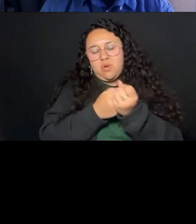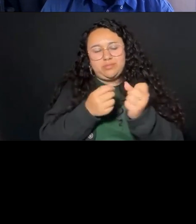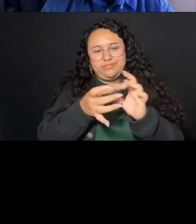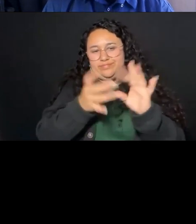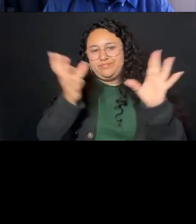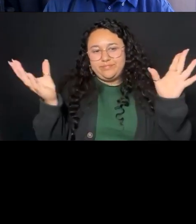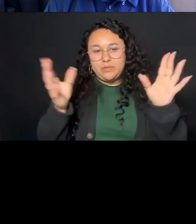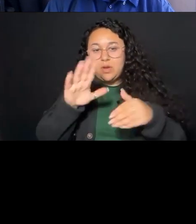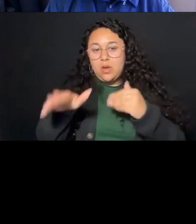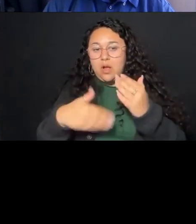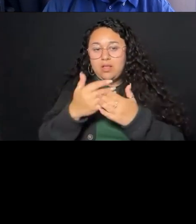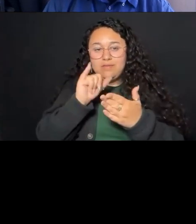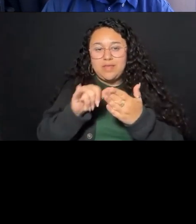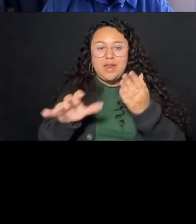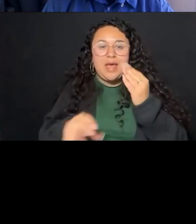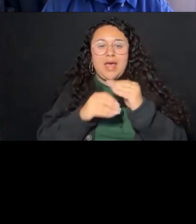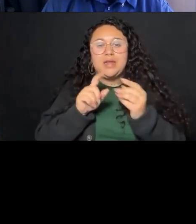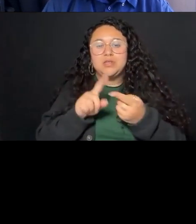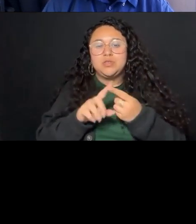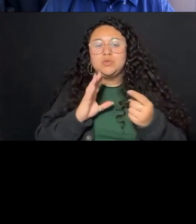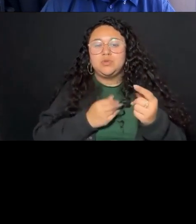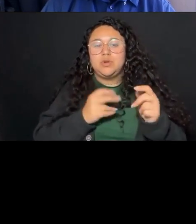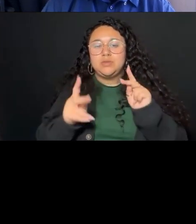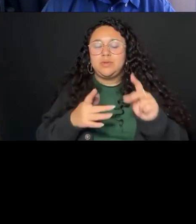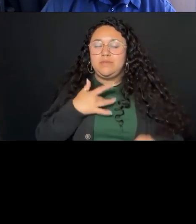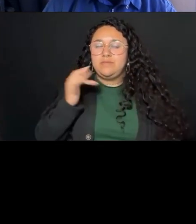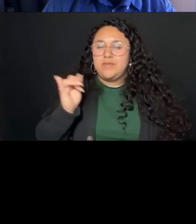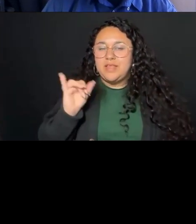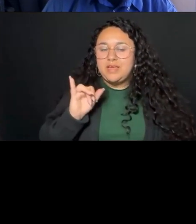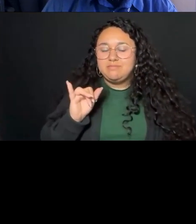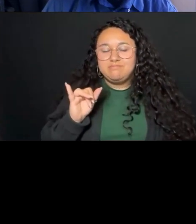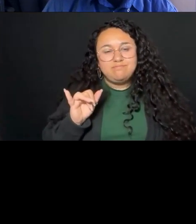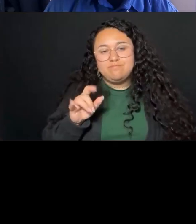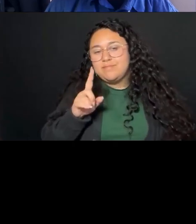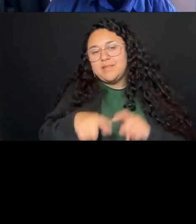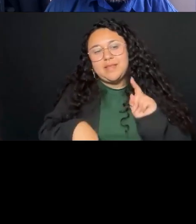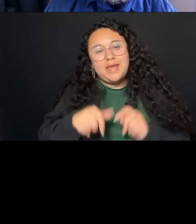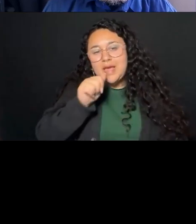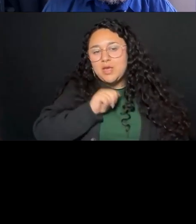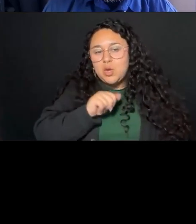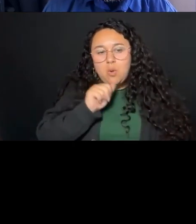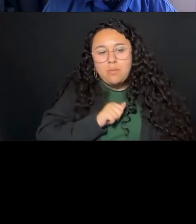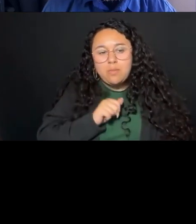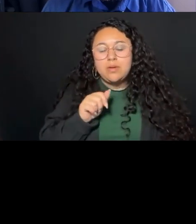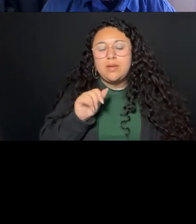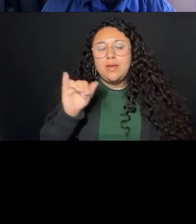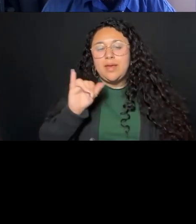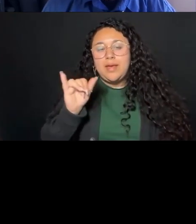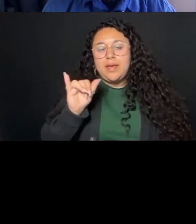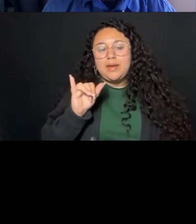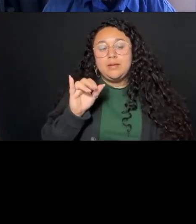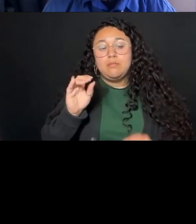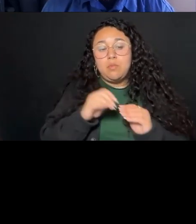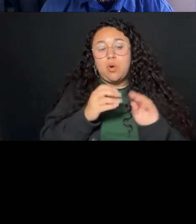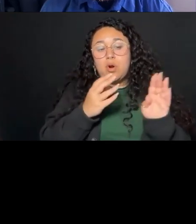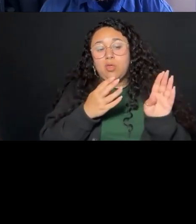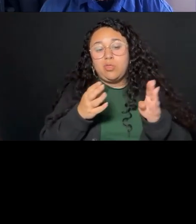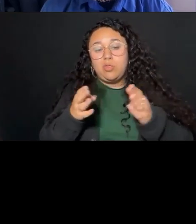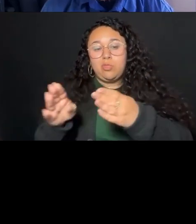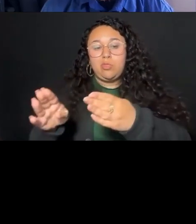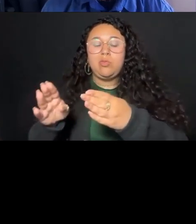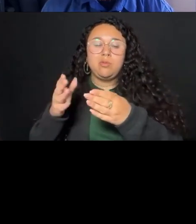feeling less able to cope and leaning more into possibly using